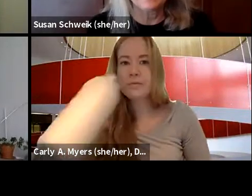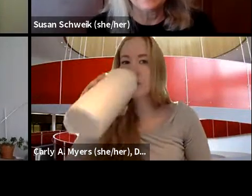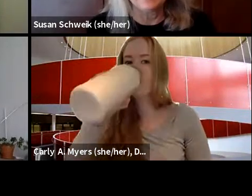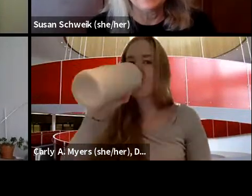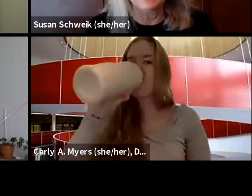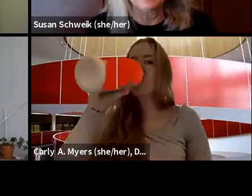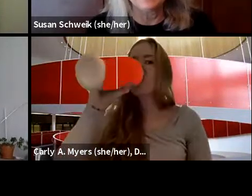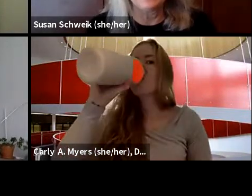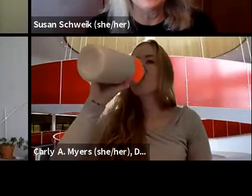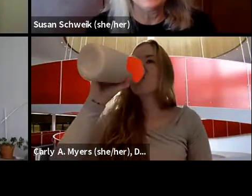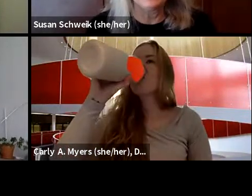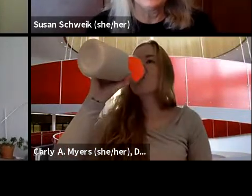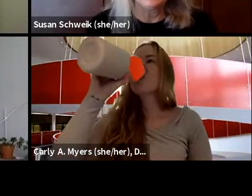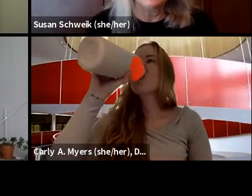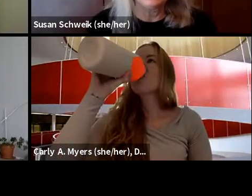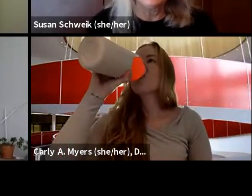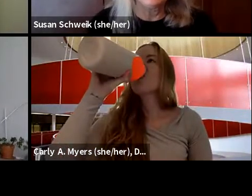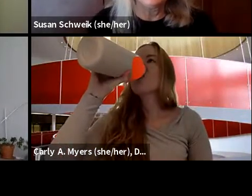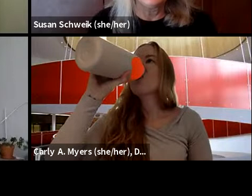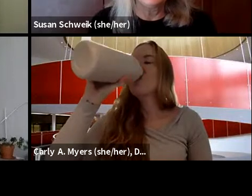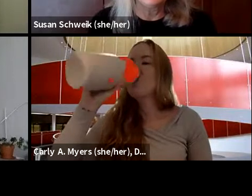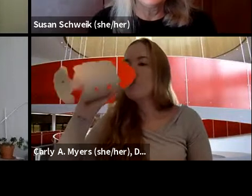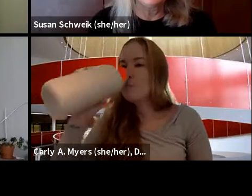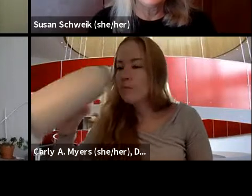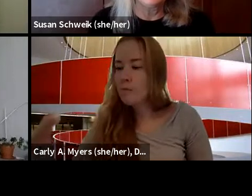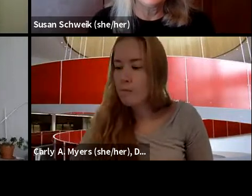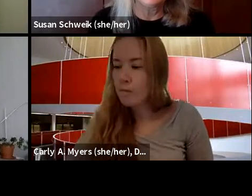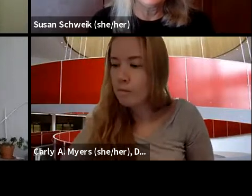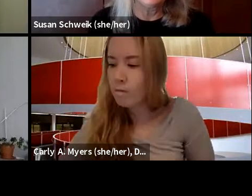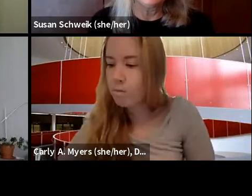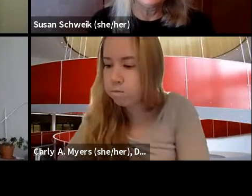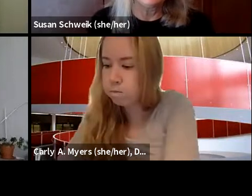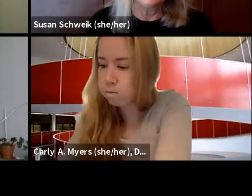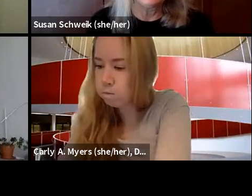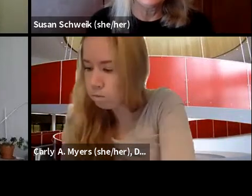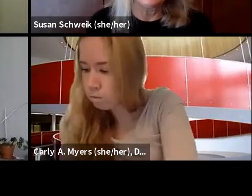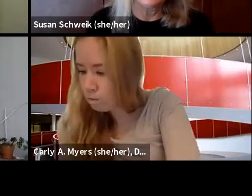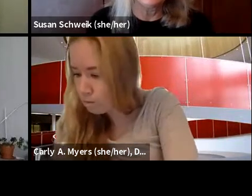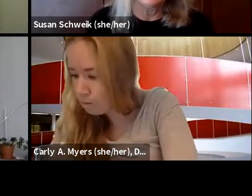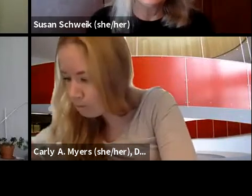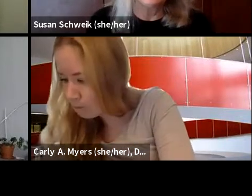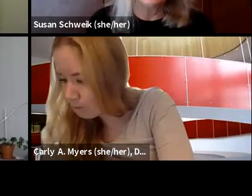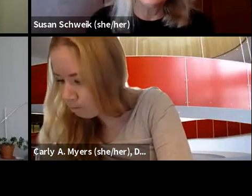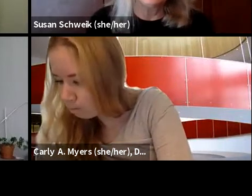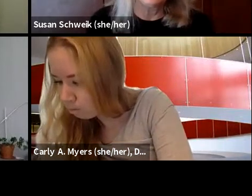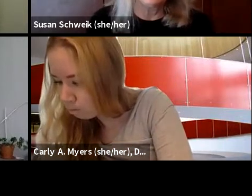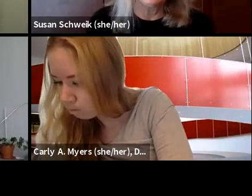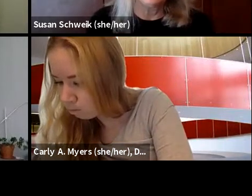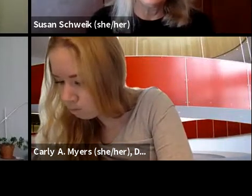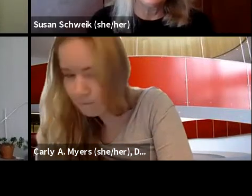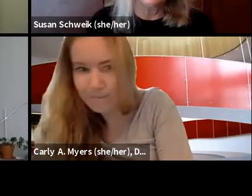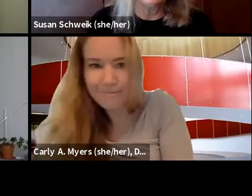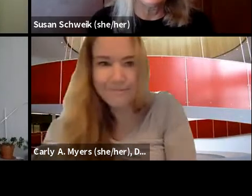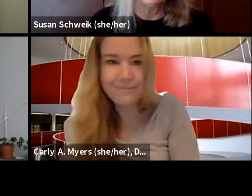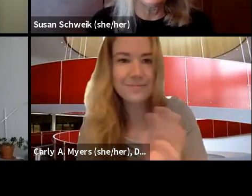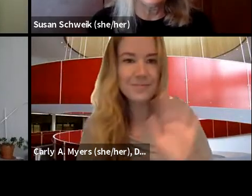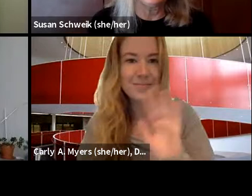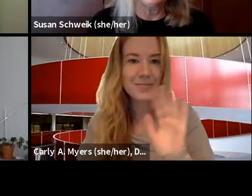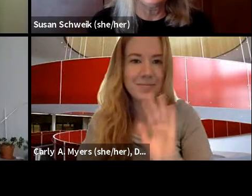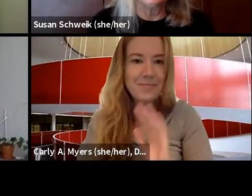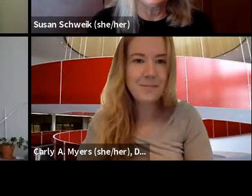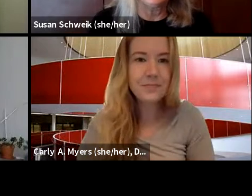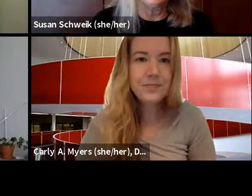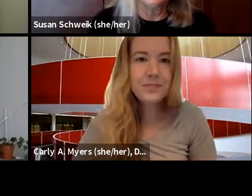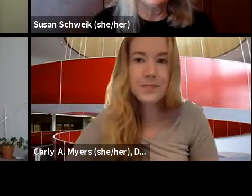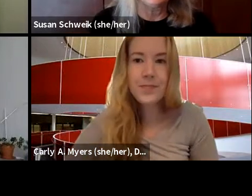um oh hi lorena nice to meet you close amina um carly and